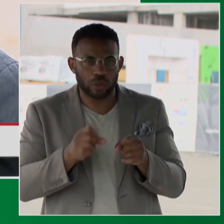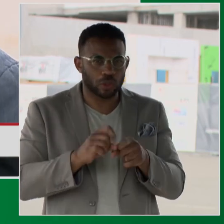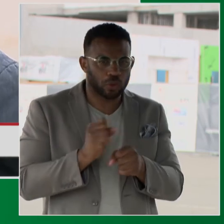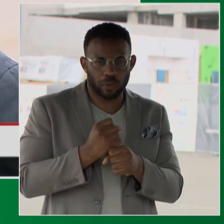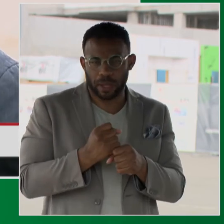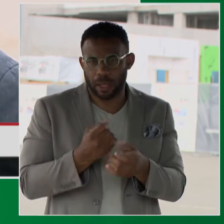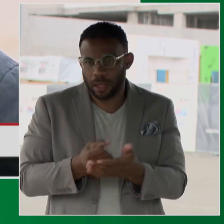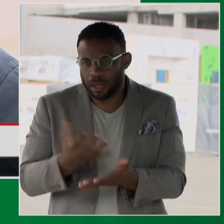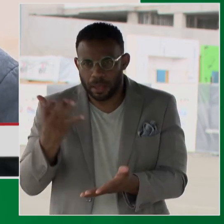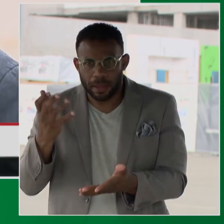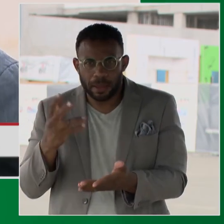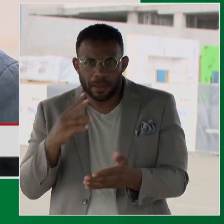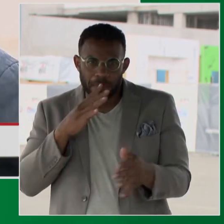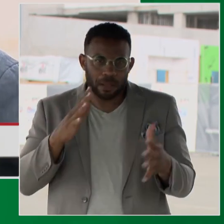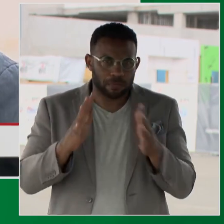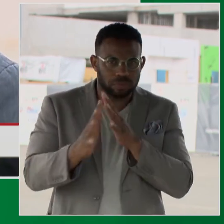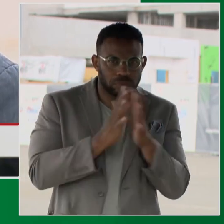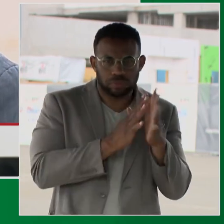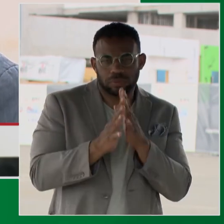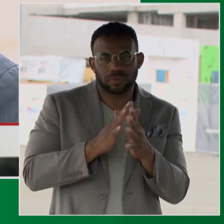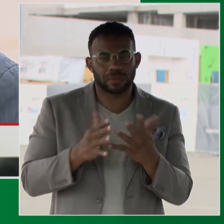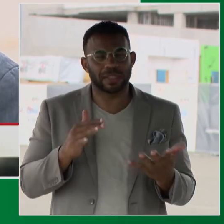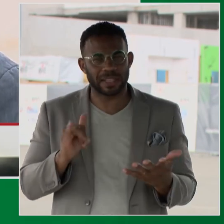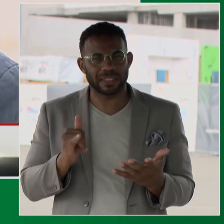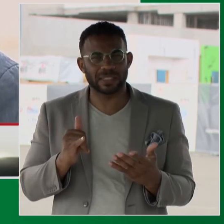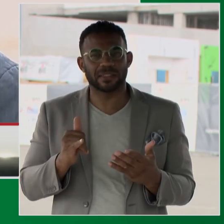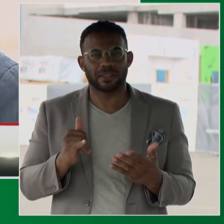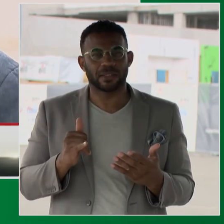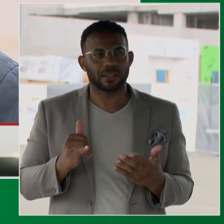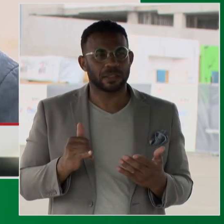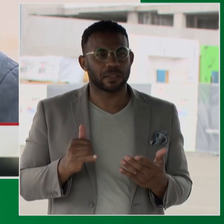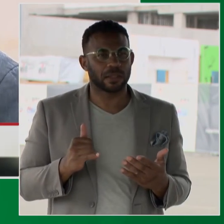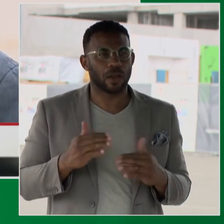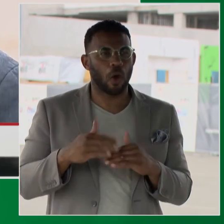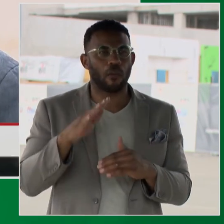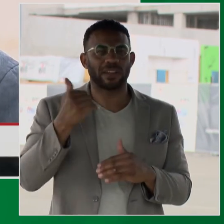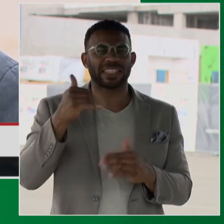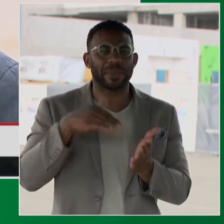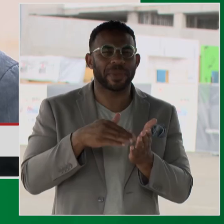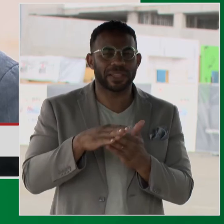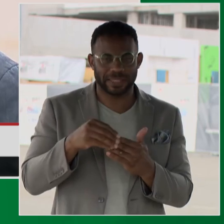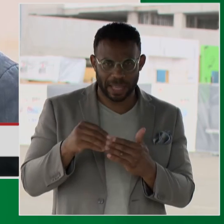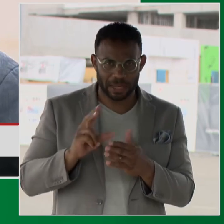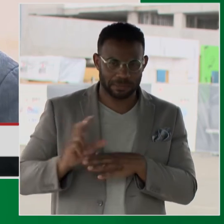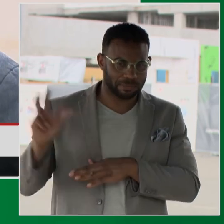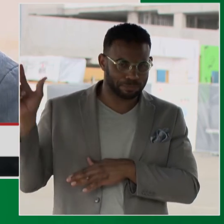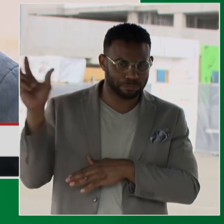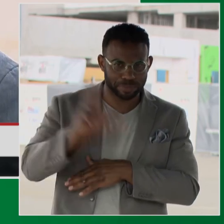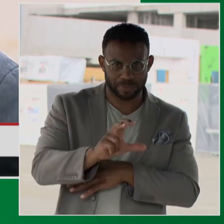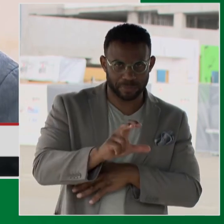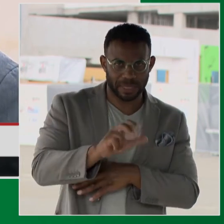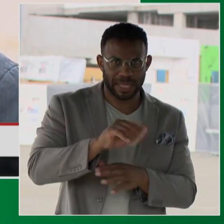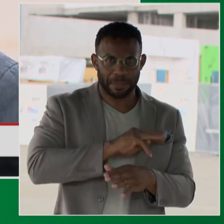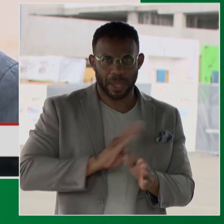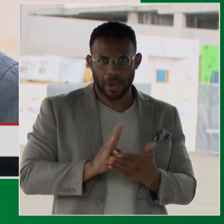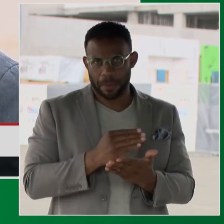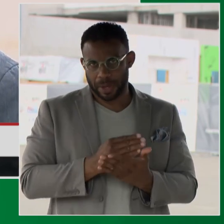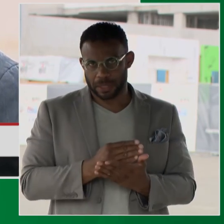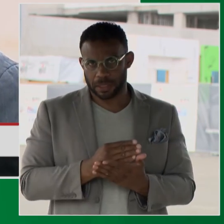create places for people to be. And so there's almost over $10 million of funding in the mayor's